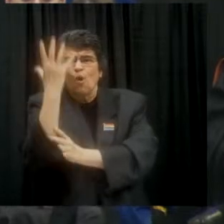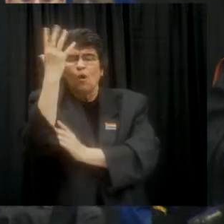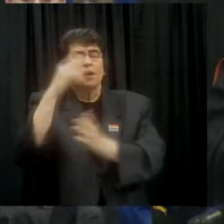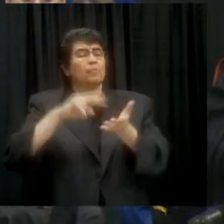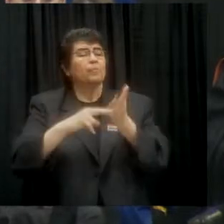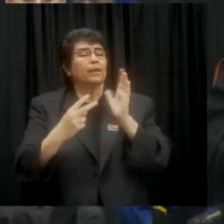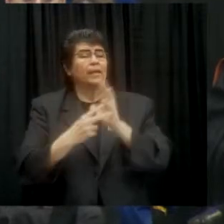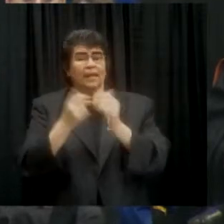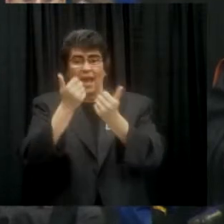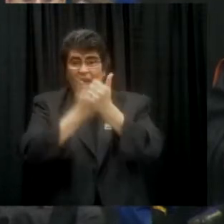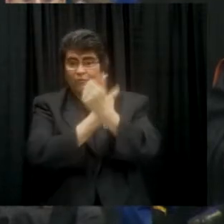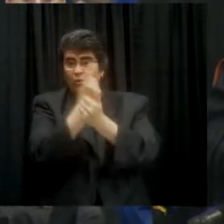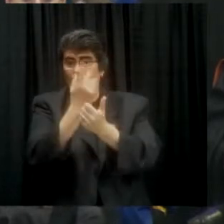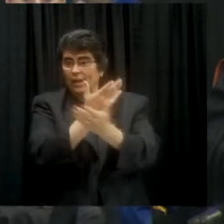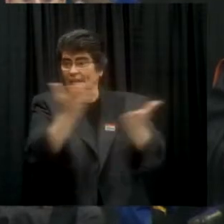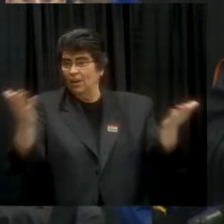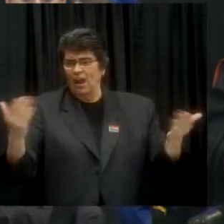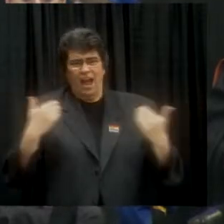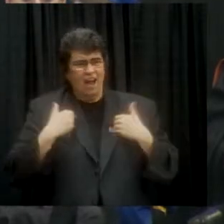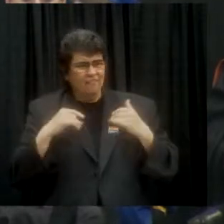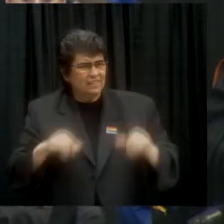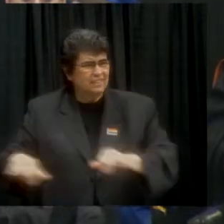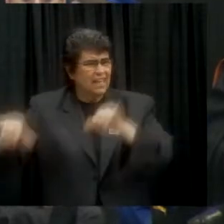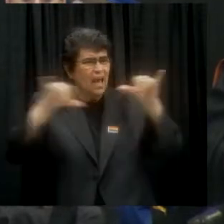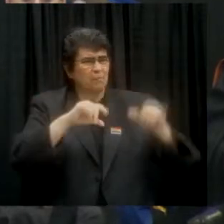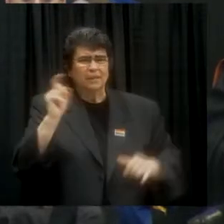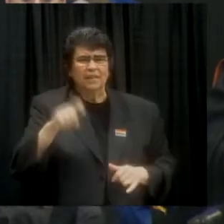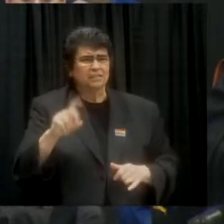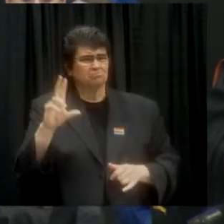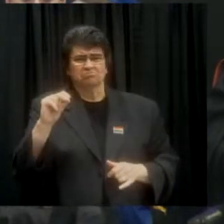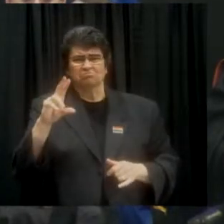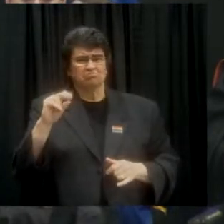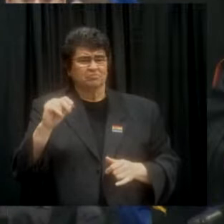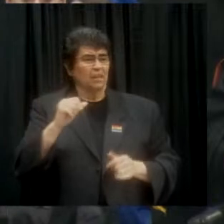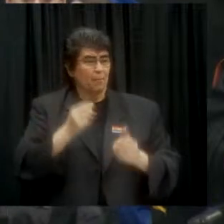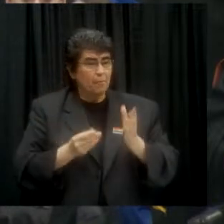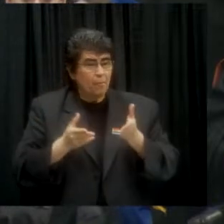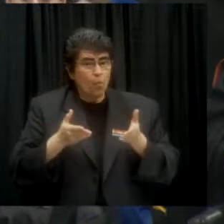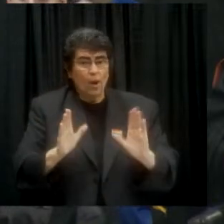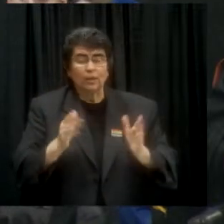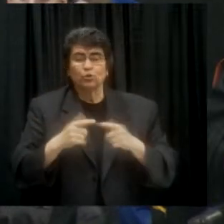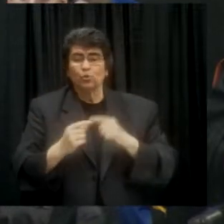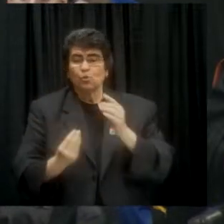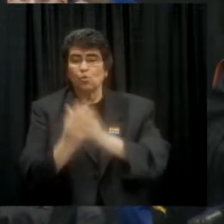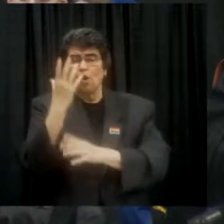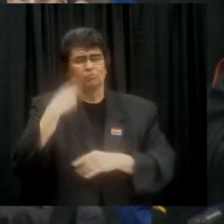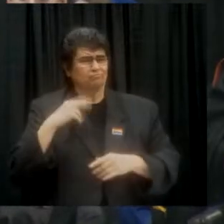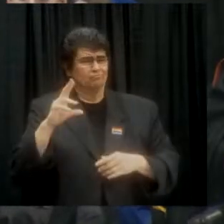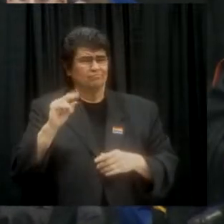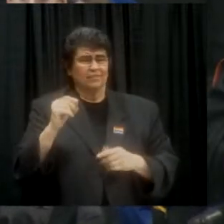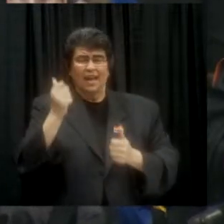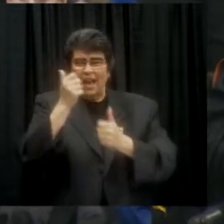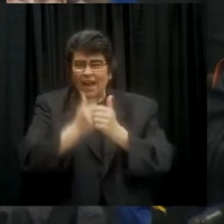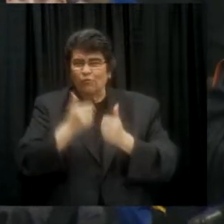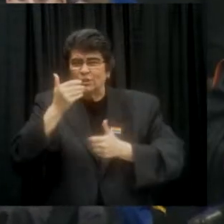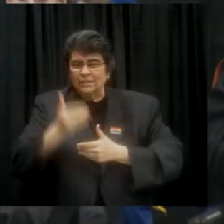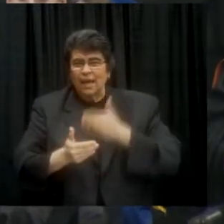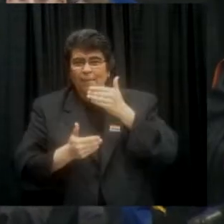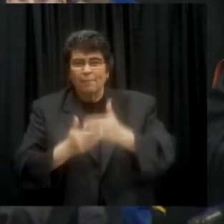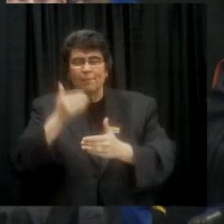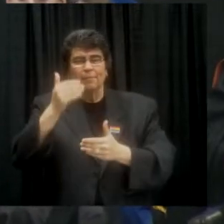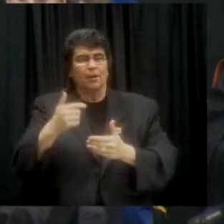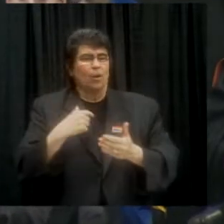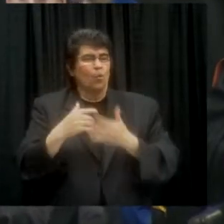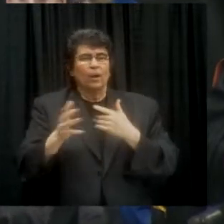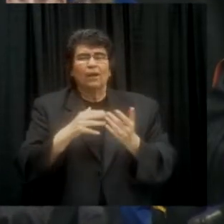is that everyone here doesn't have the same needs or path to grow. Every step you take, the positive things you decide